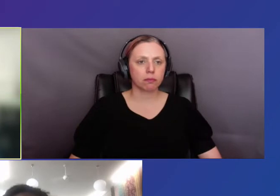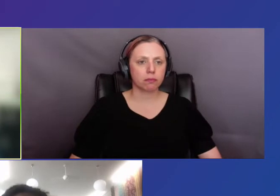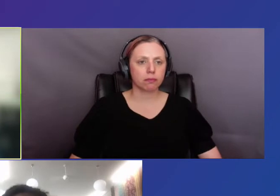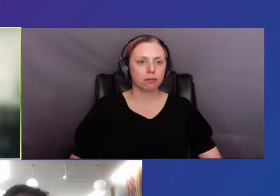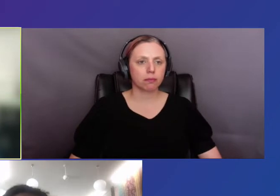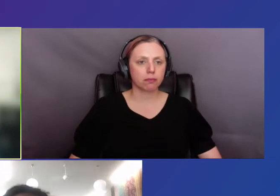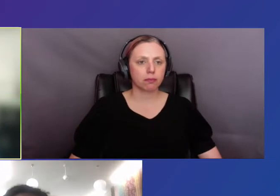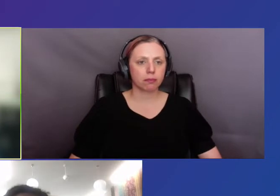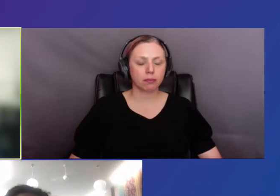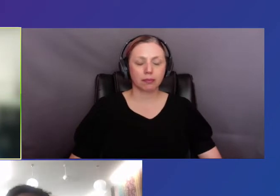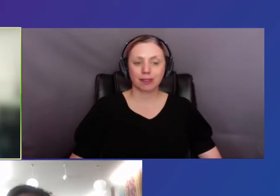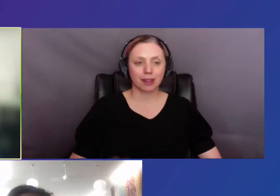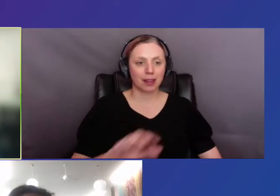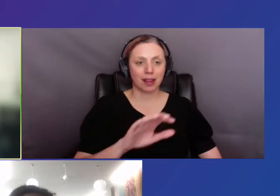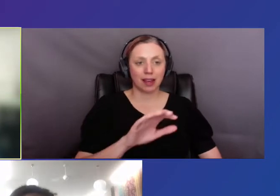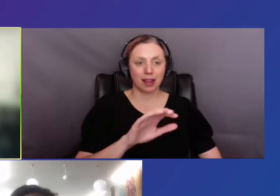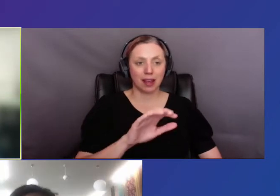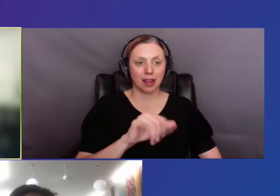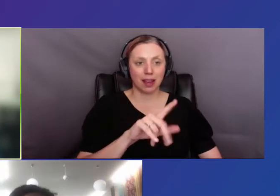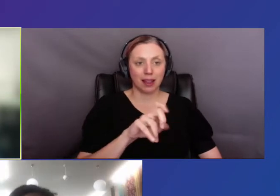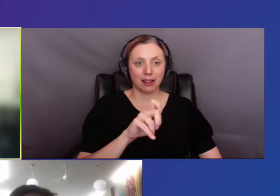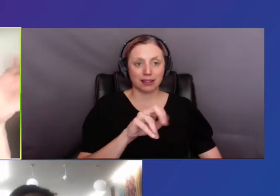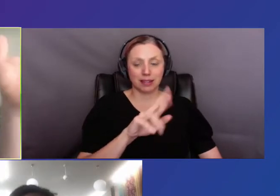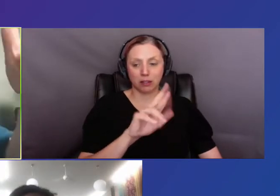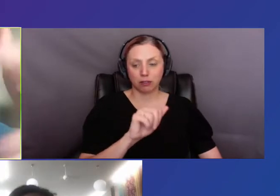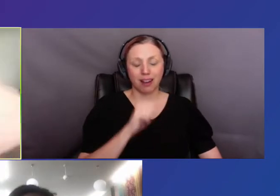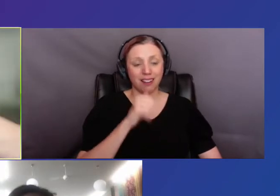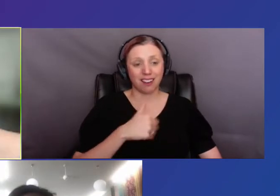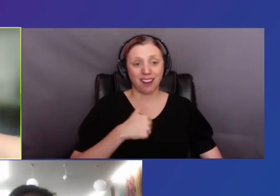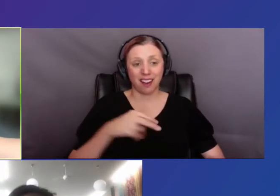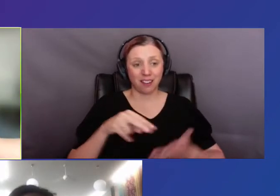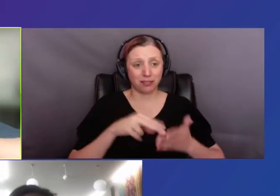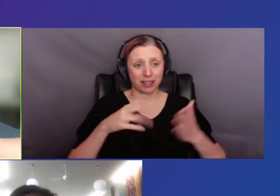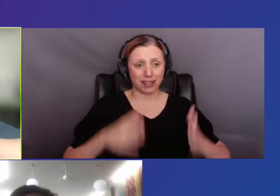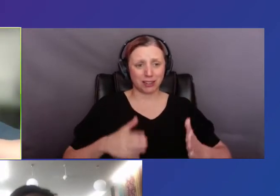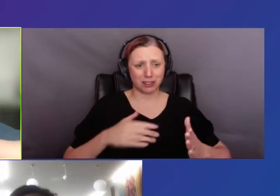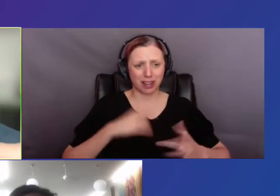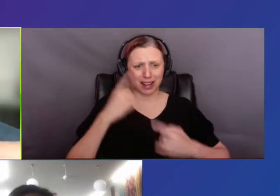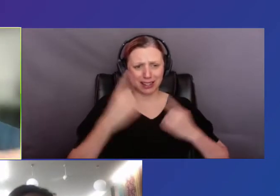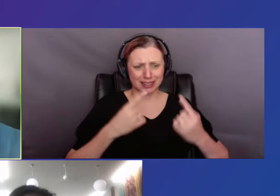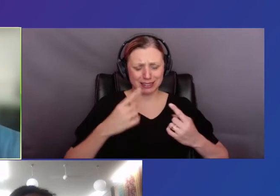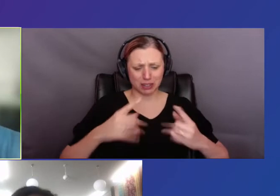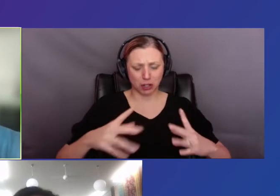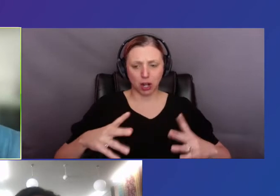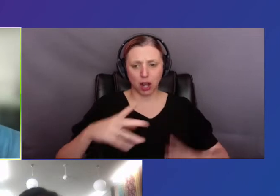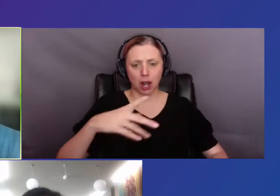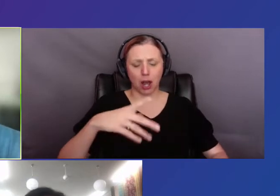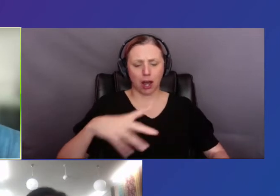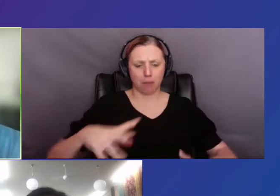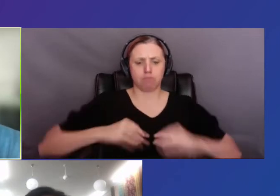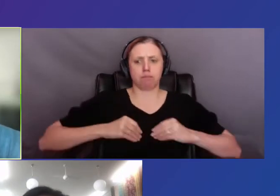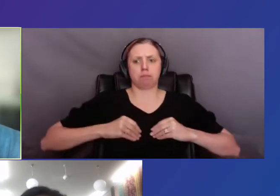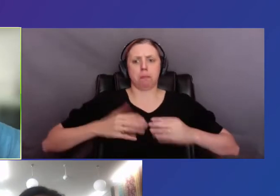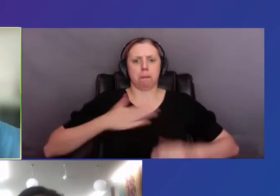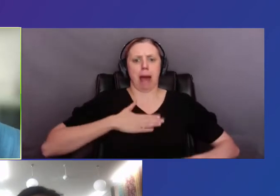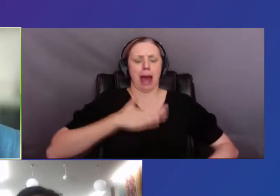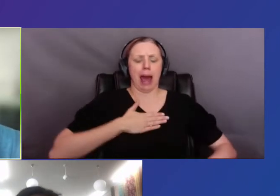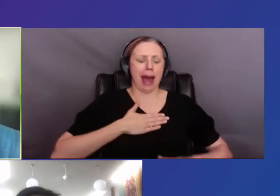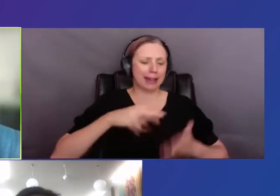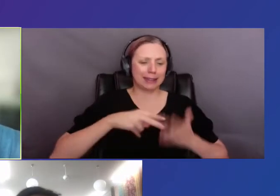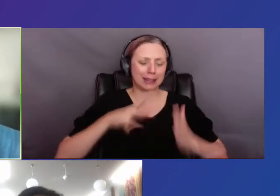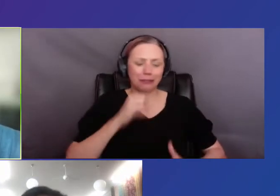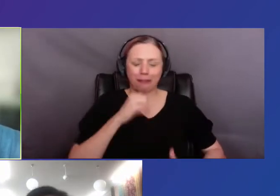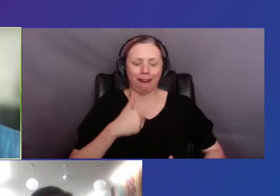I don't really have dancers that I consider like a possessive anymore,